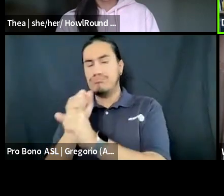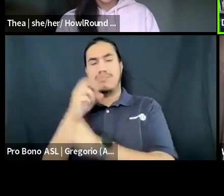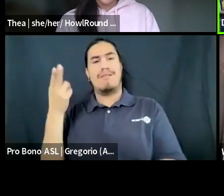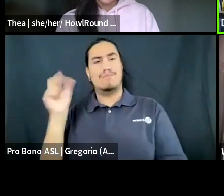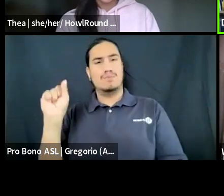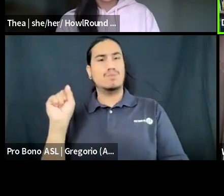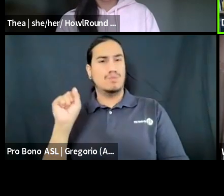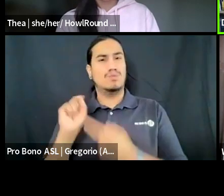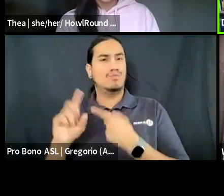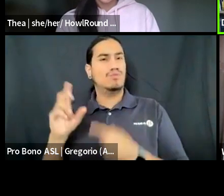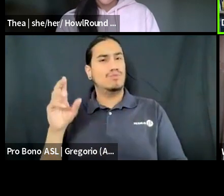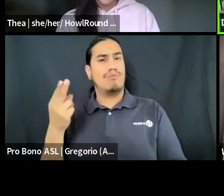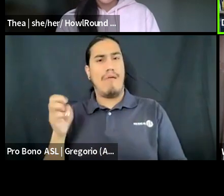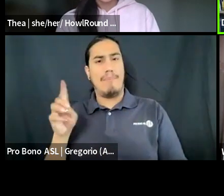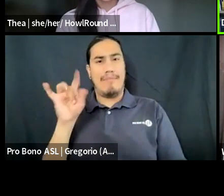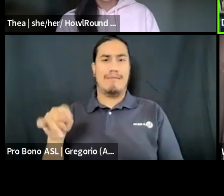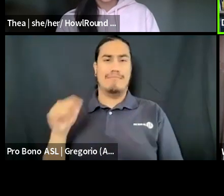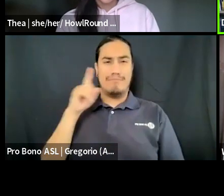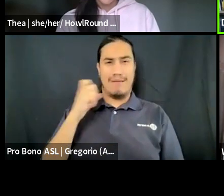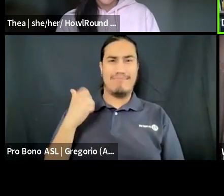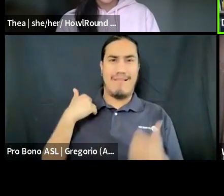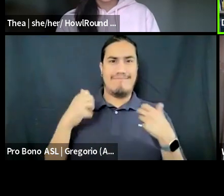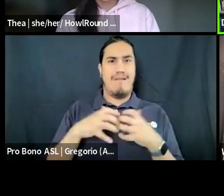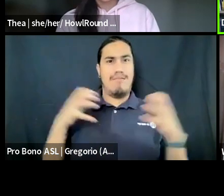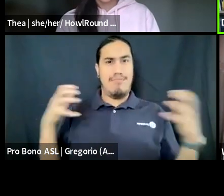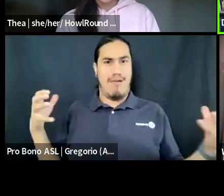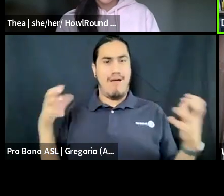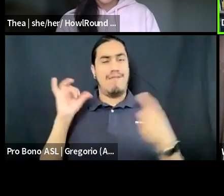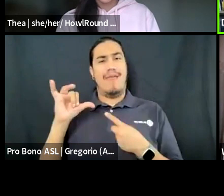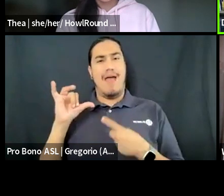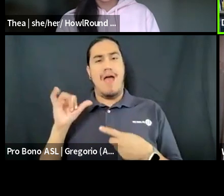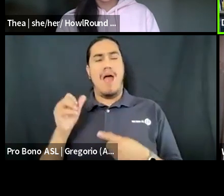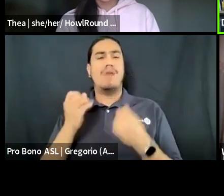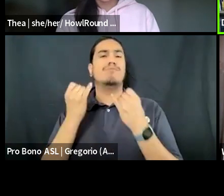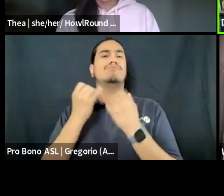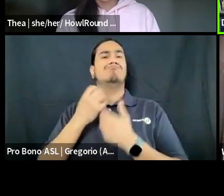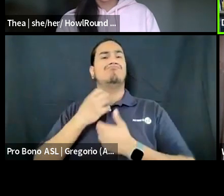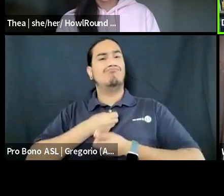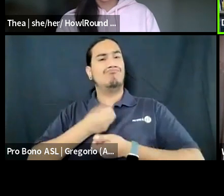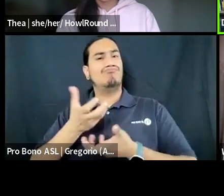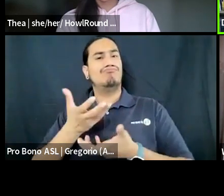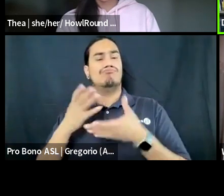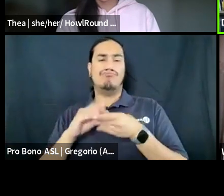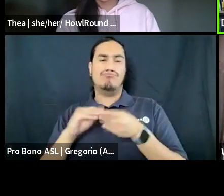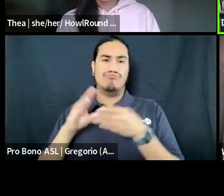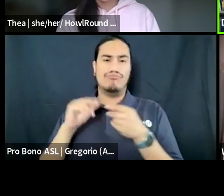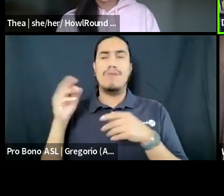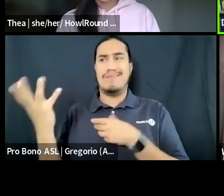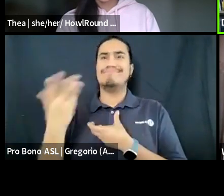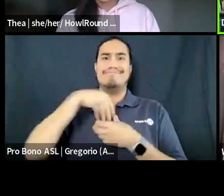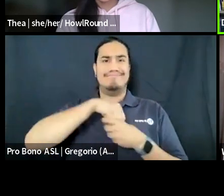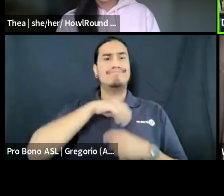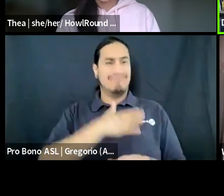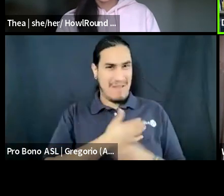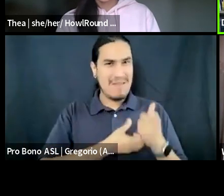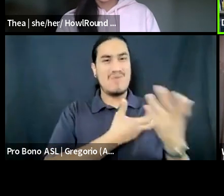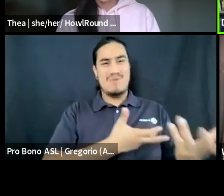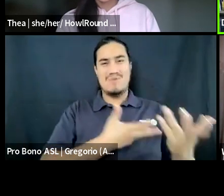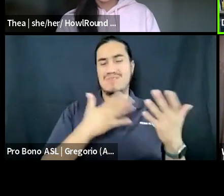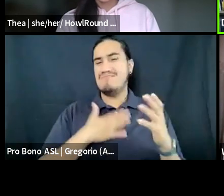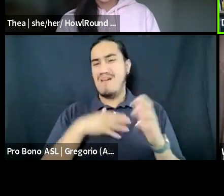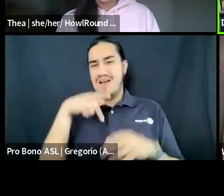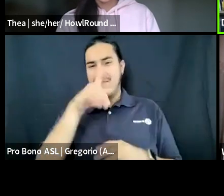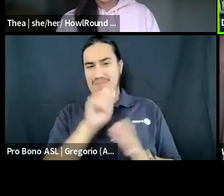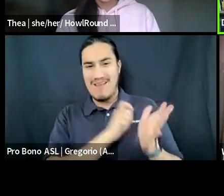like Hamlet. And I think it continues to be part of both my playwriting and my poetry now